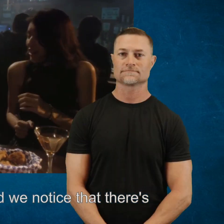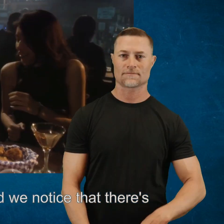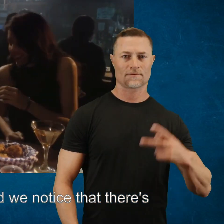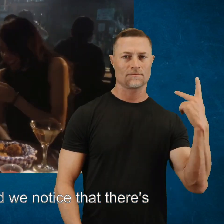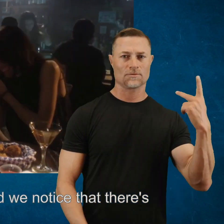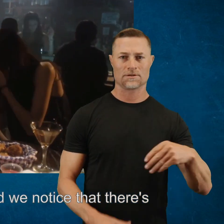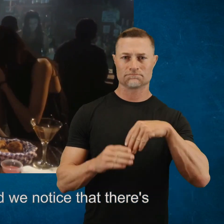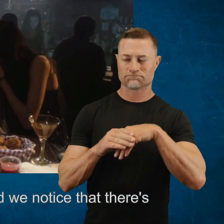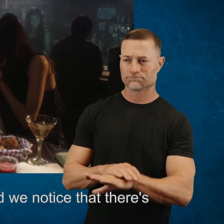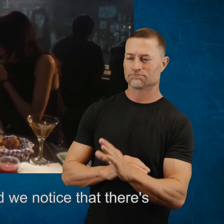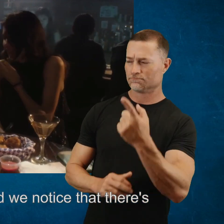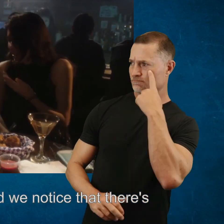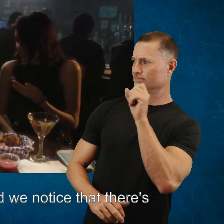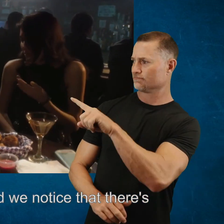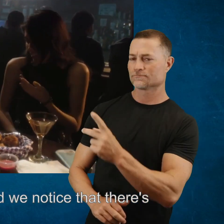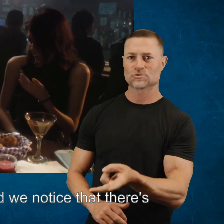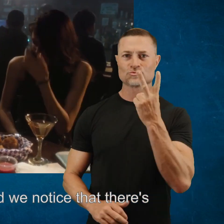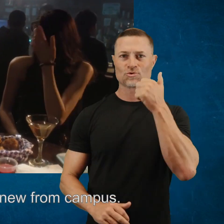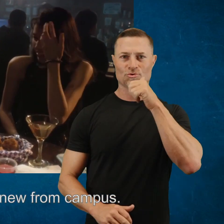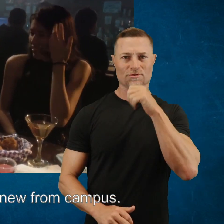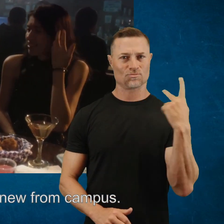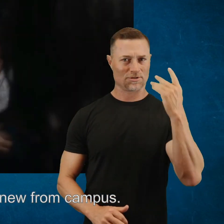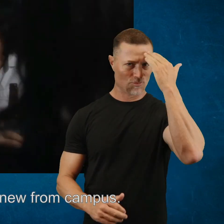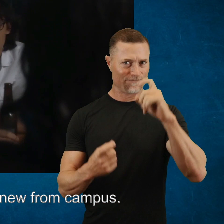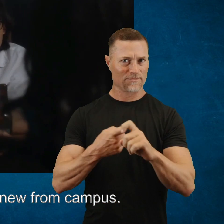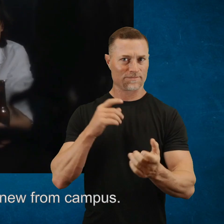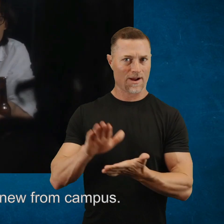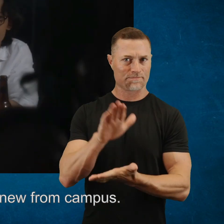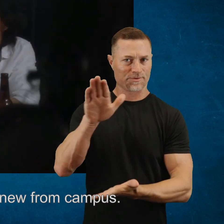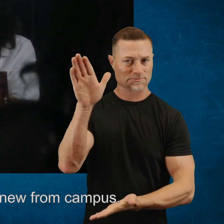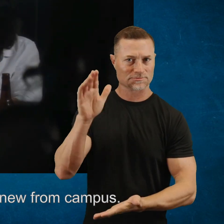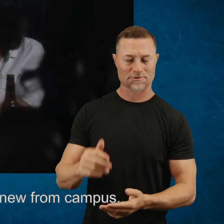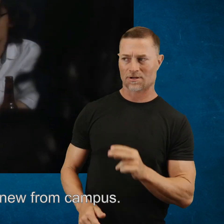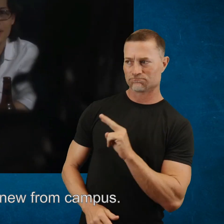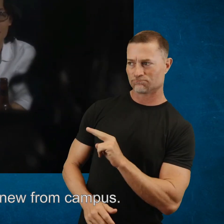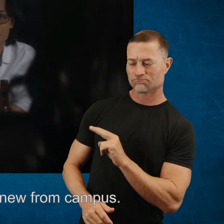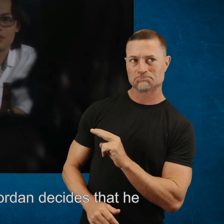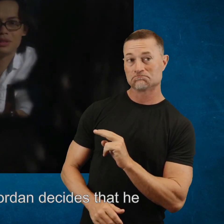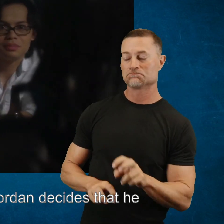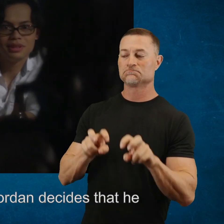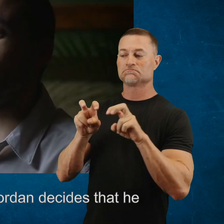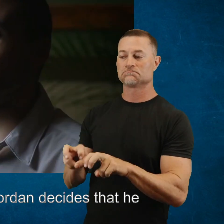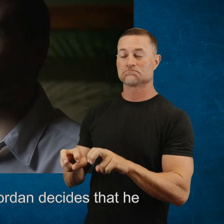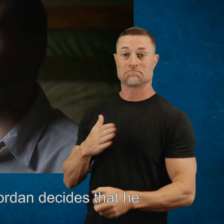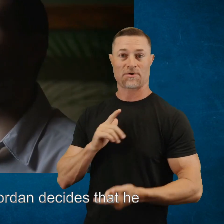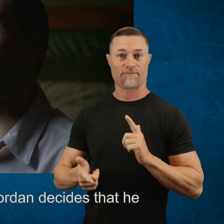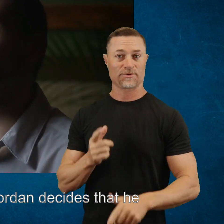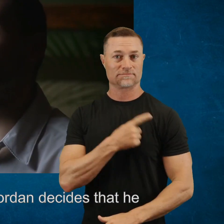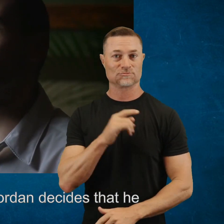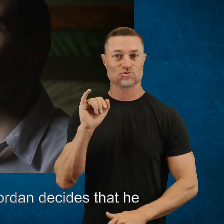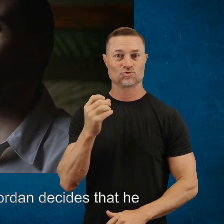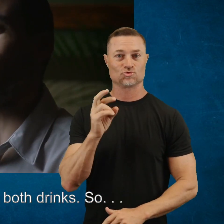So we get in and we notice there's two girls that we knew from campus. So we sit and